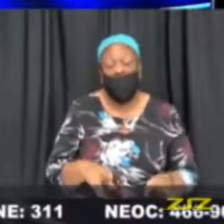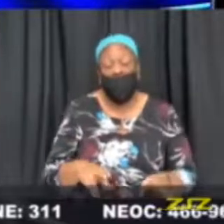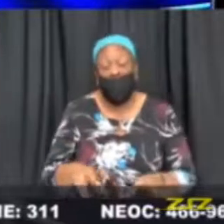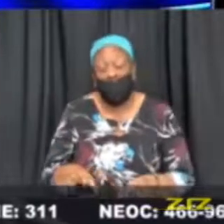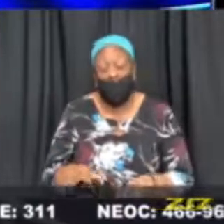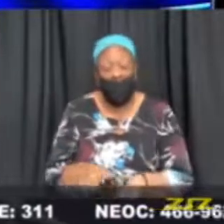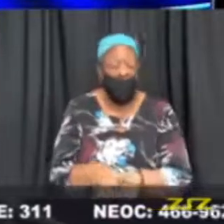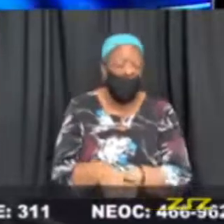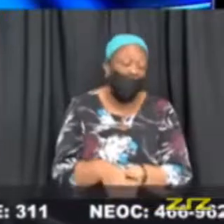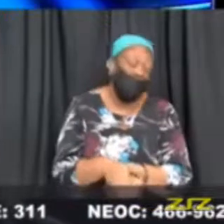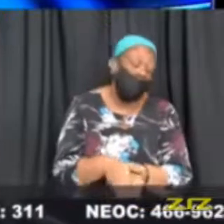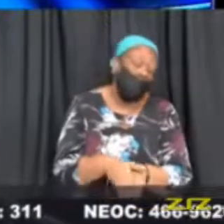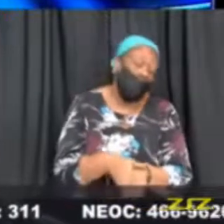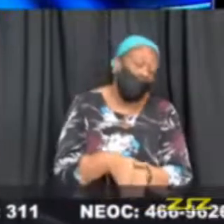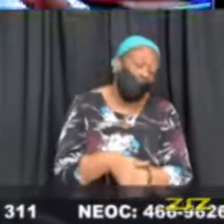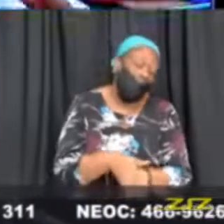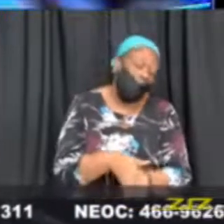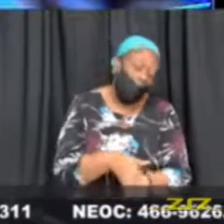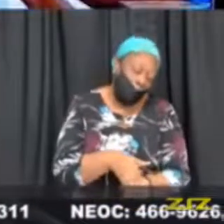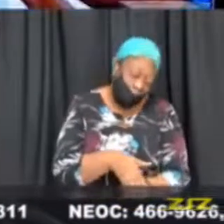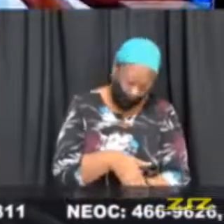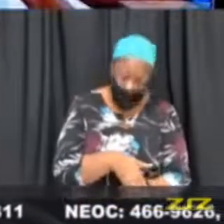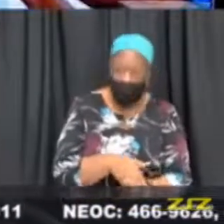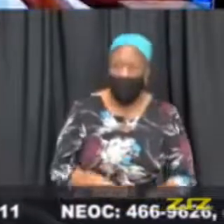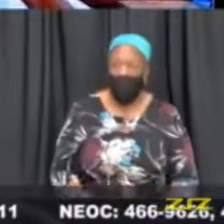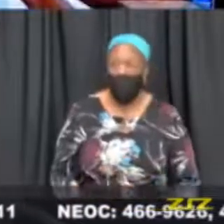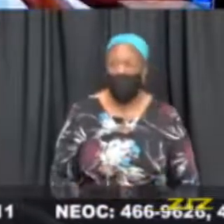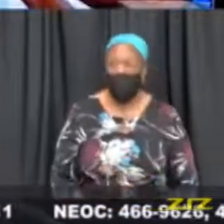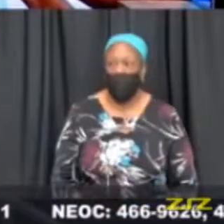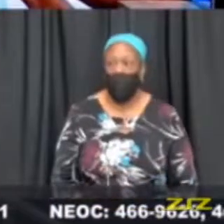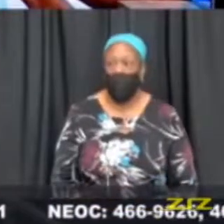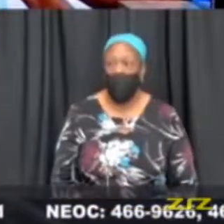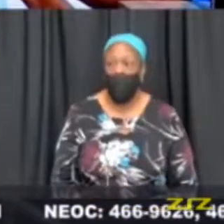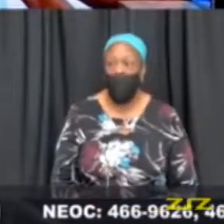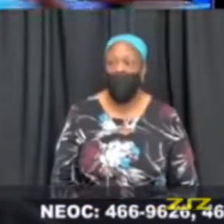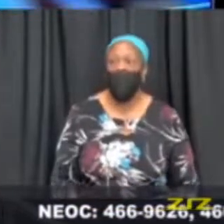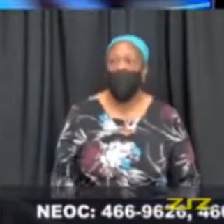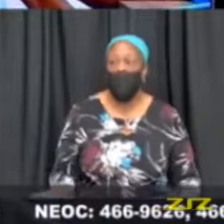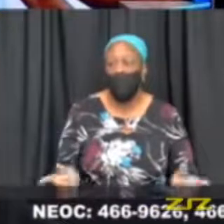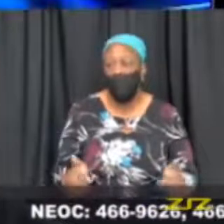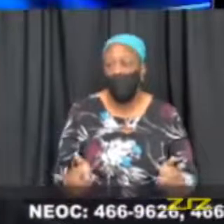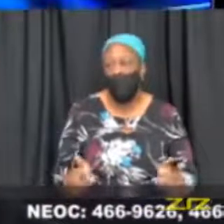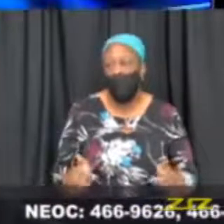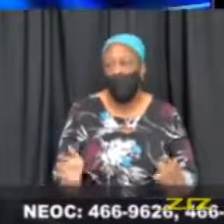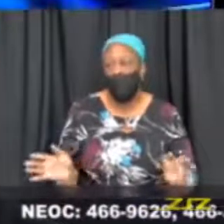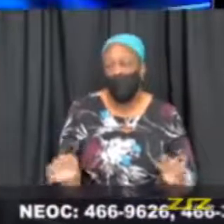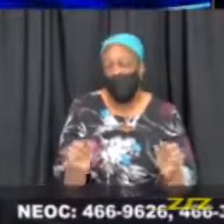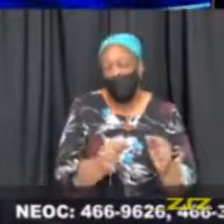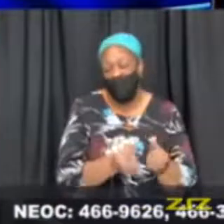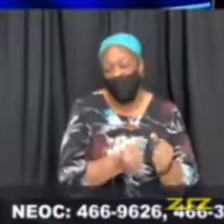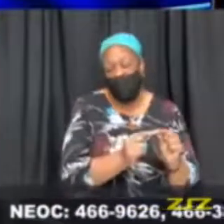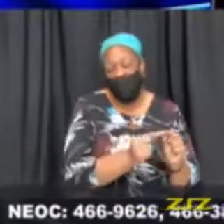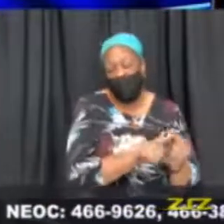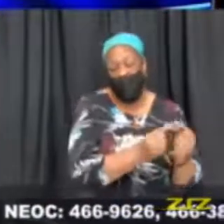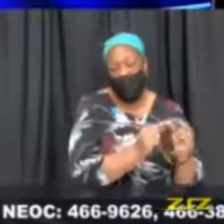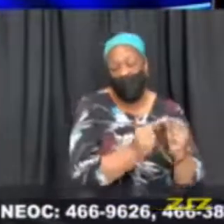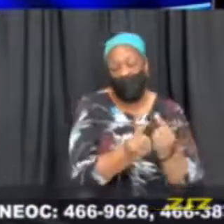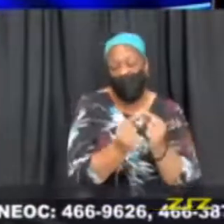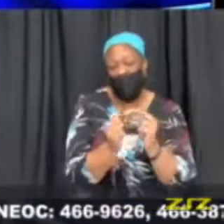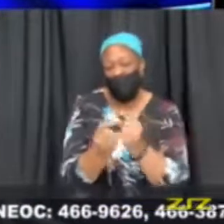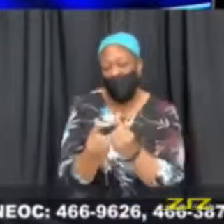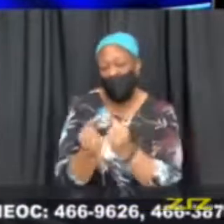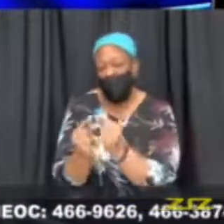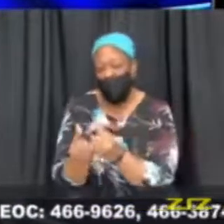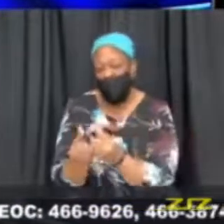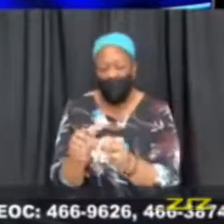immunity? I have said before that we need to focus on developing little herds also. And so one can have little herds in businesses, in churches, in